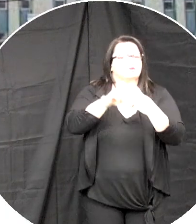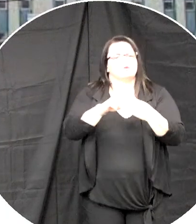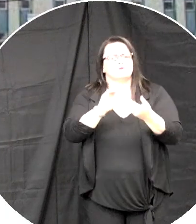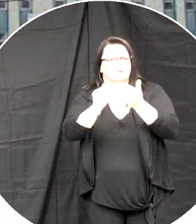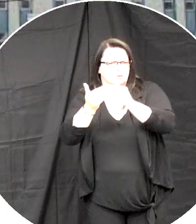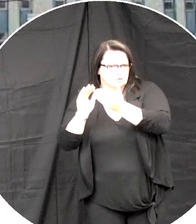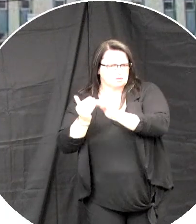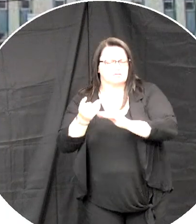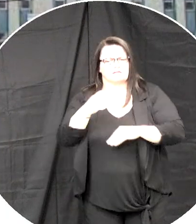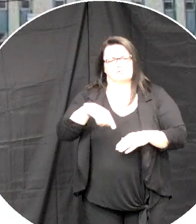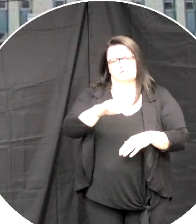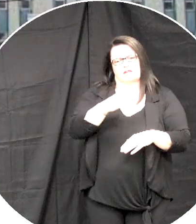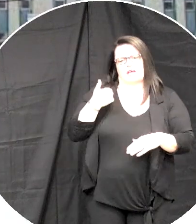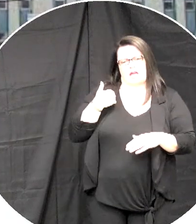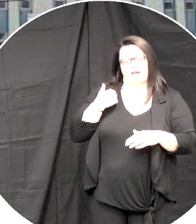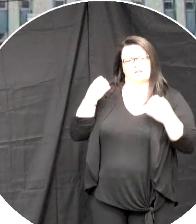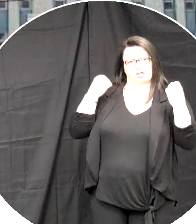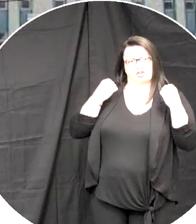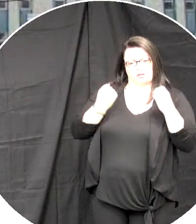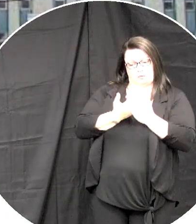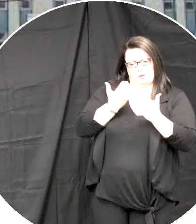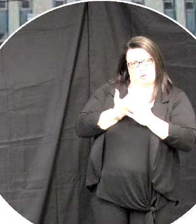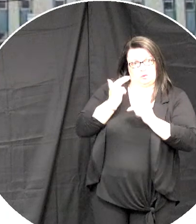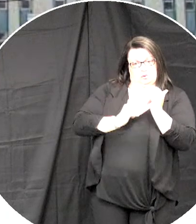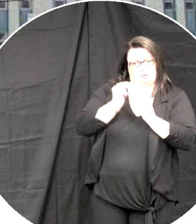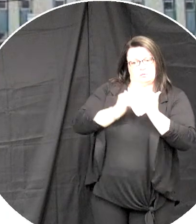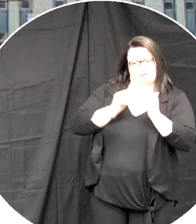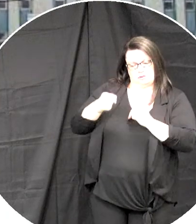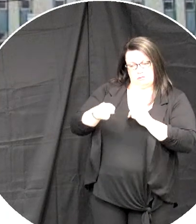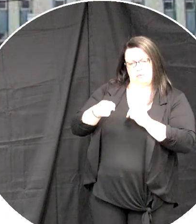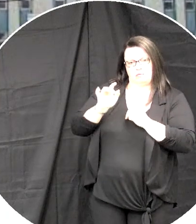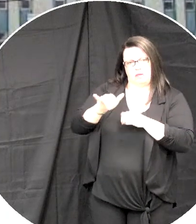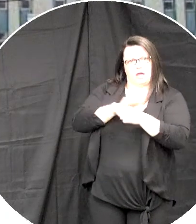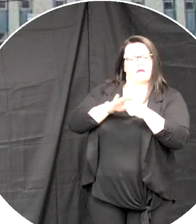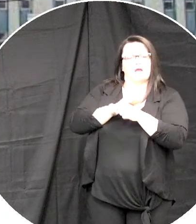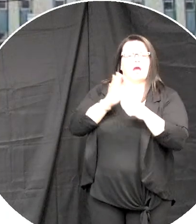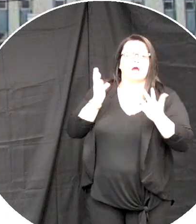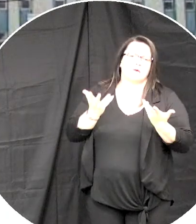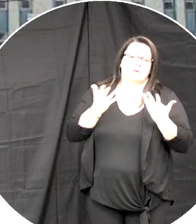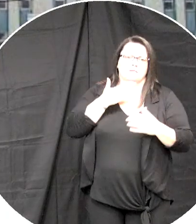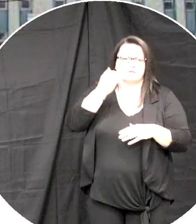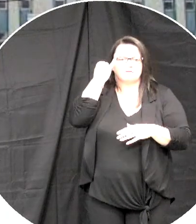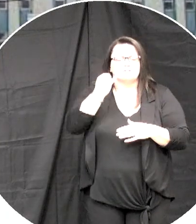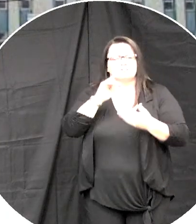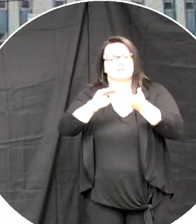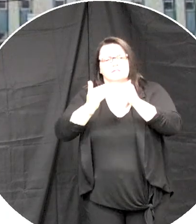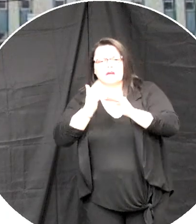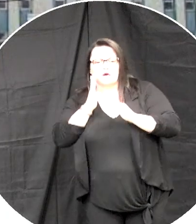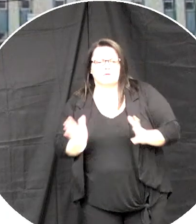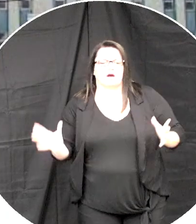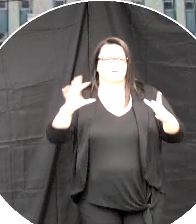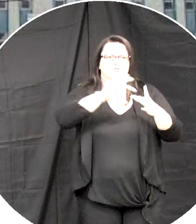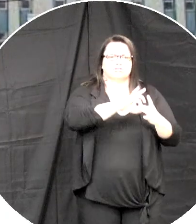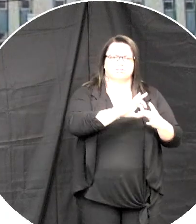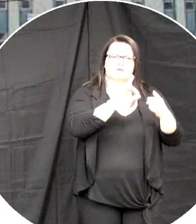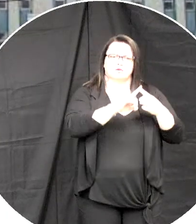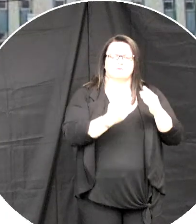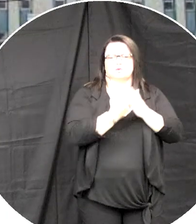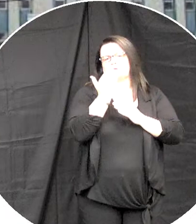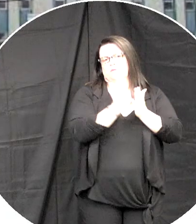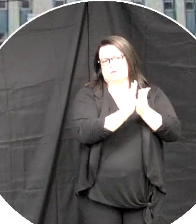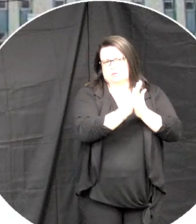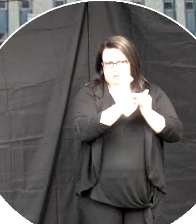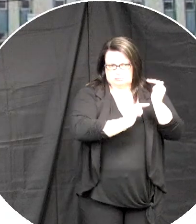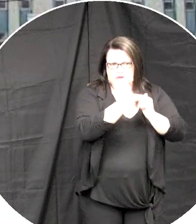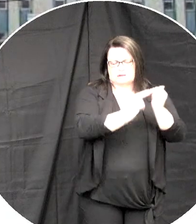gym built on the site and may be mutually benefit to the town to incorporate this with the new school building. Similar models were